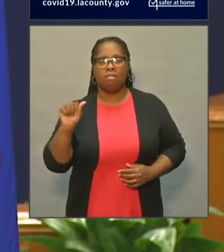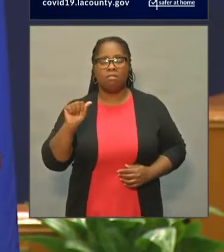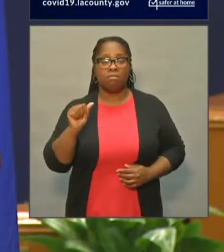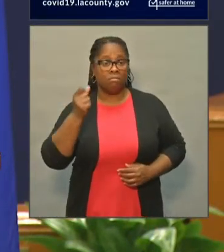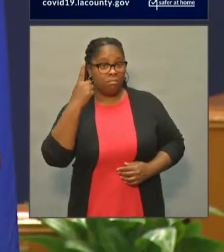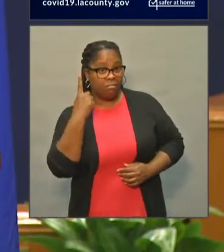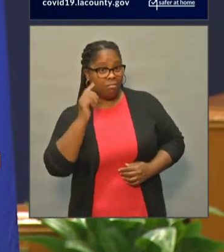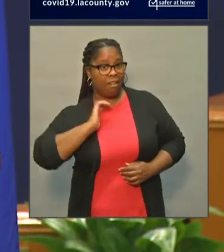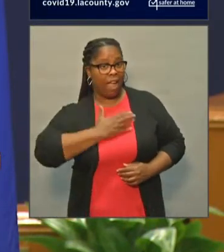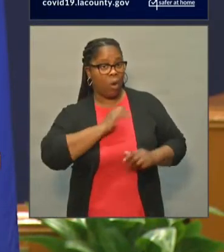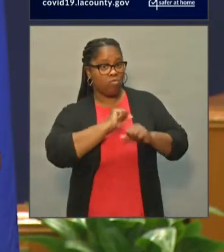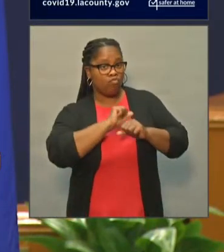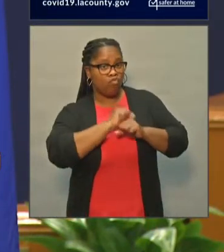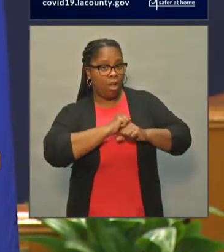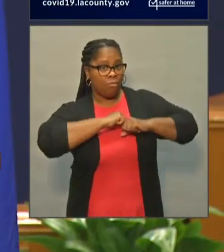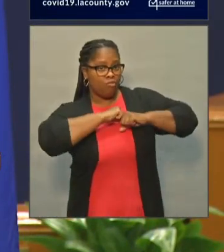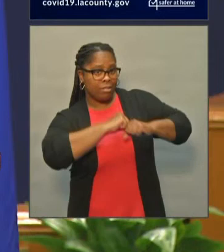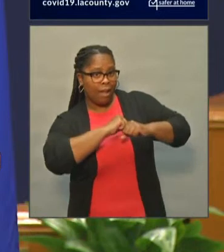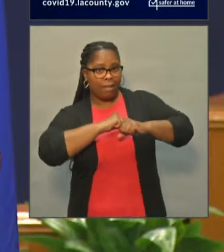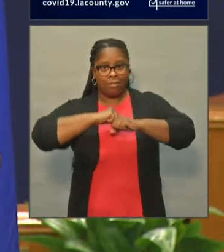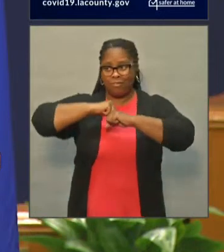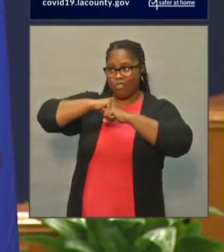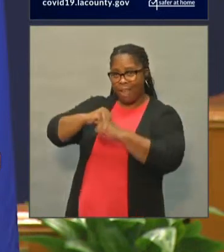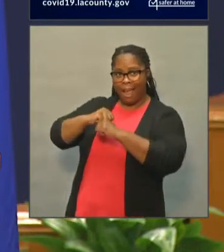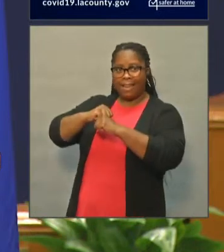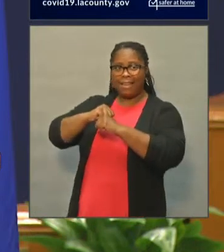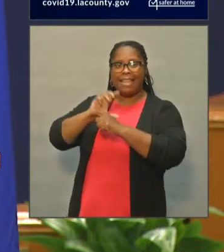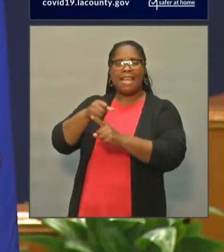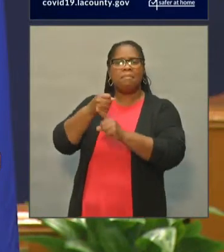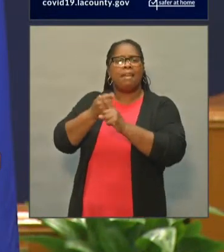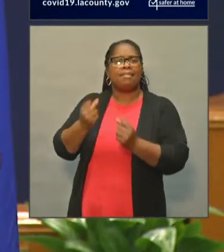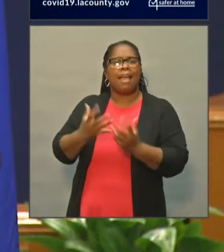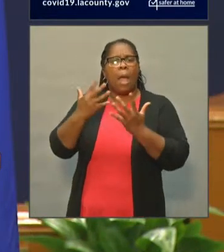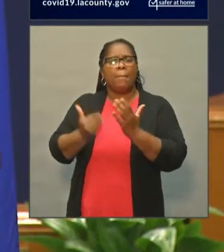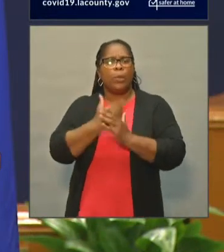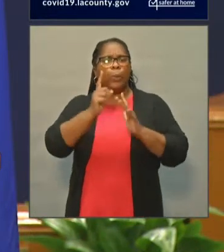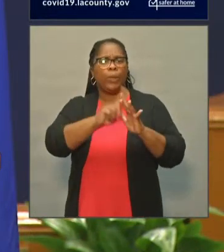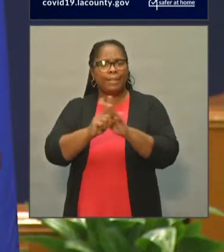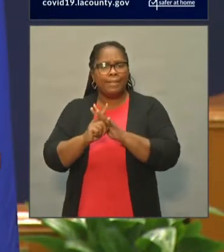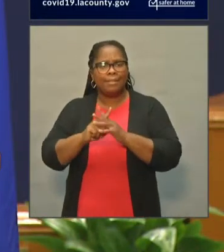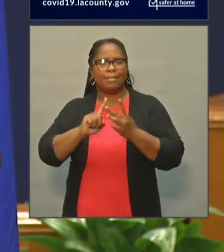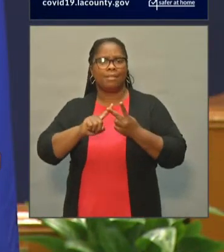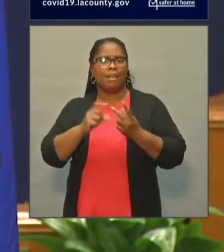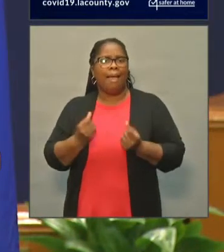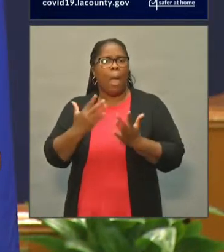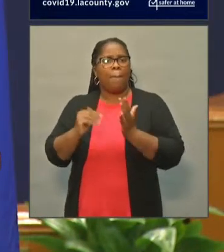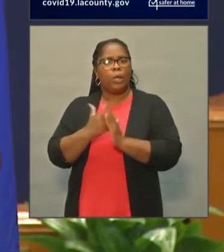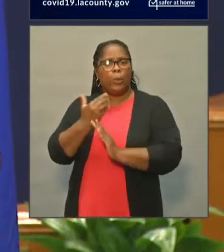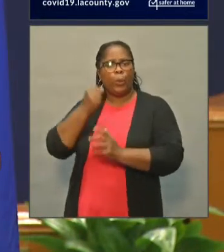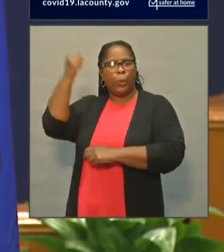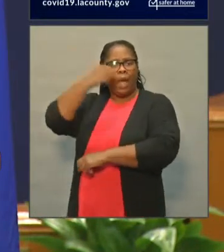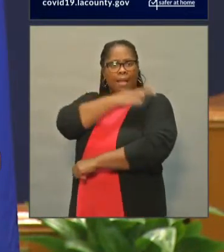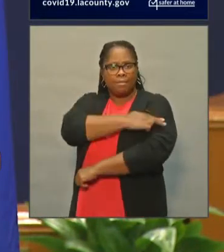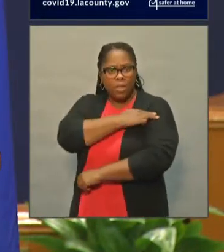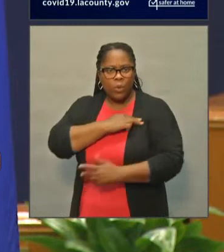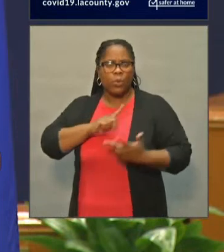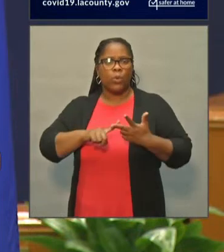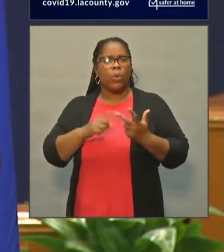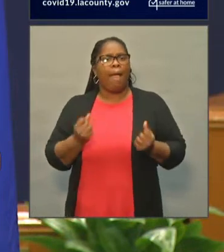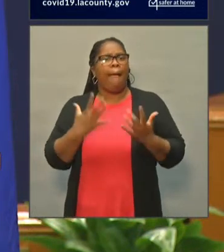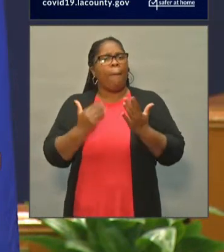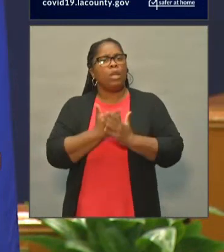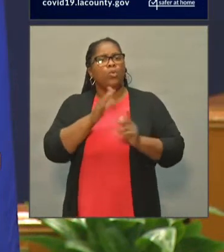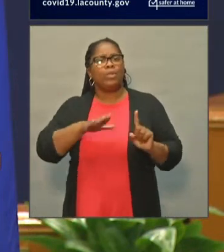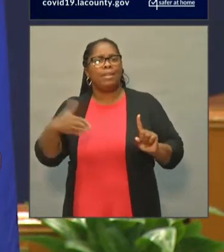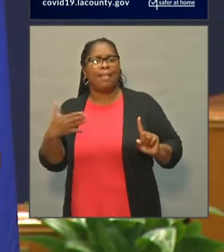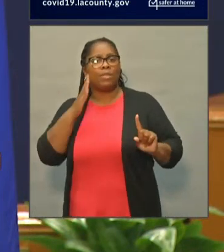protecting each other affects how many new cases, how many new hospitalizations, and how many new deaths we will see several weeks